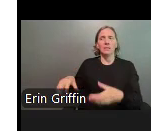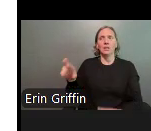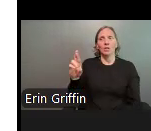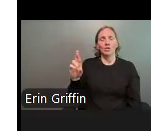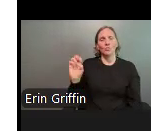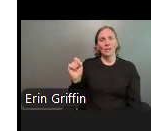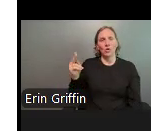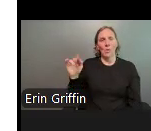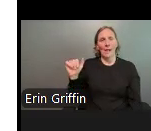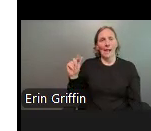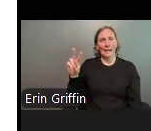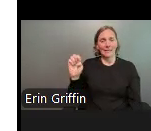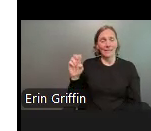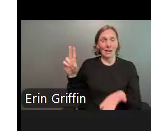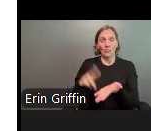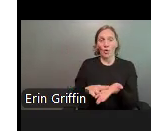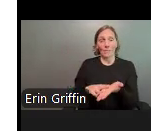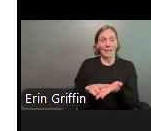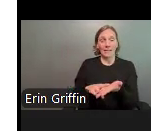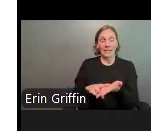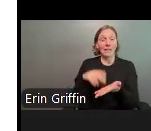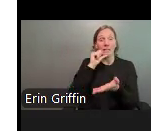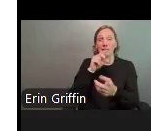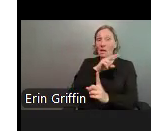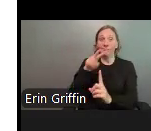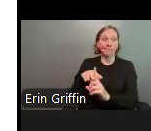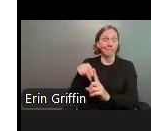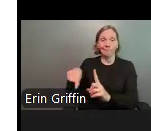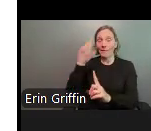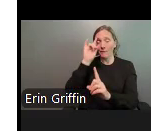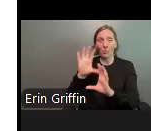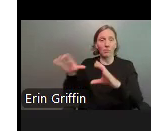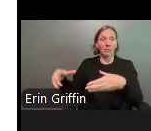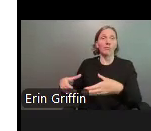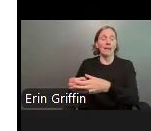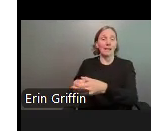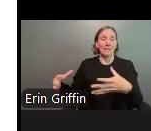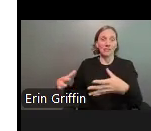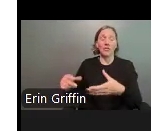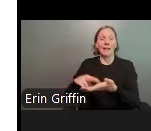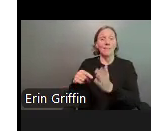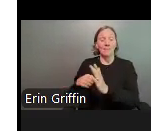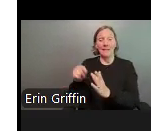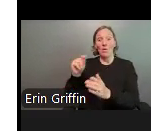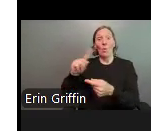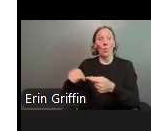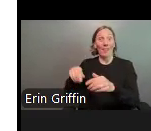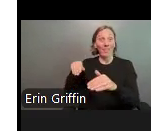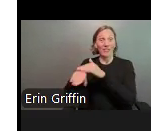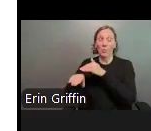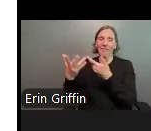does not apply in Apple Health expansion, so clients don't get prior month eligibility.